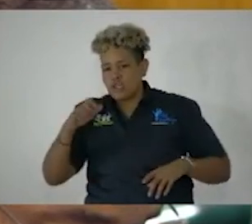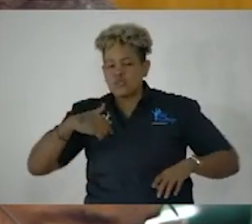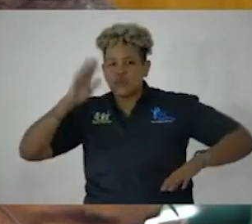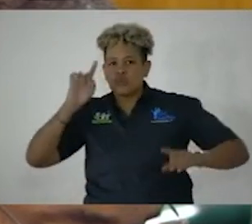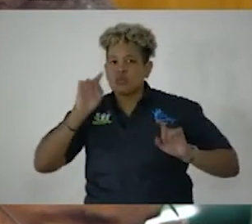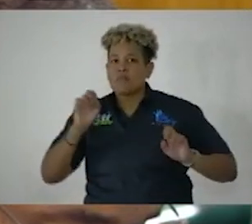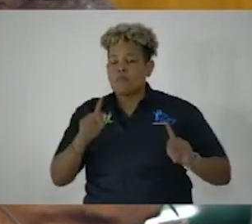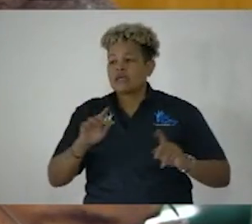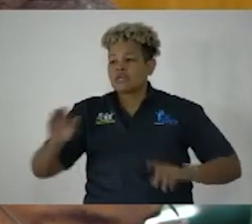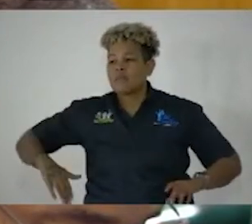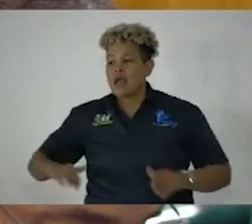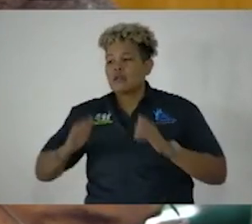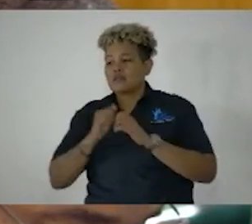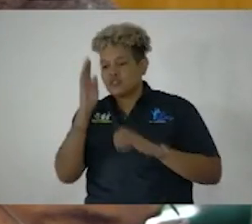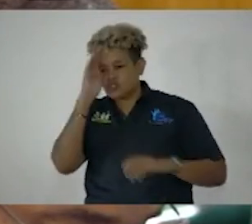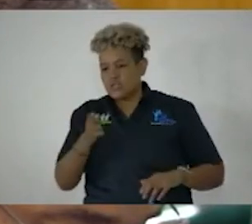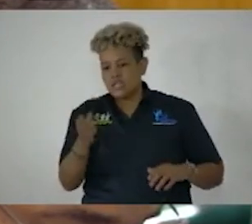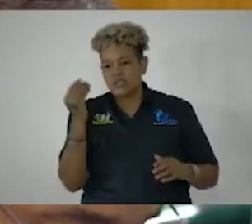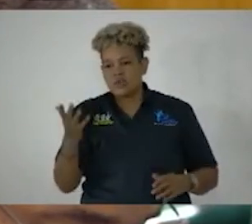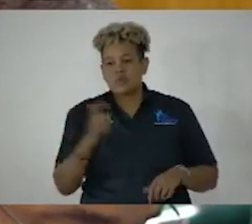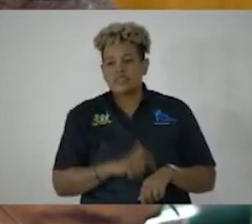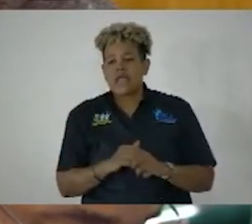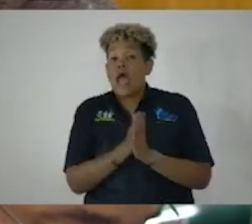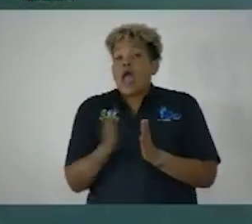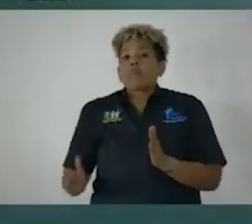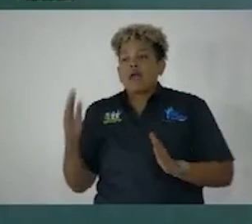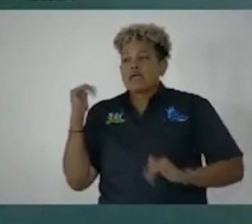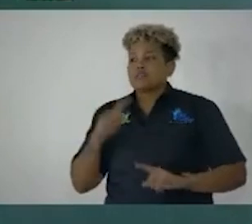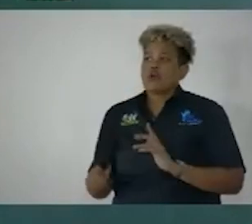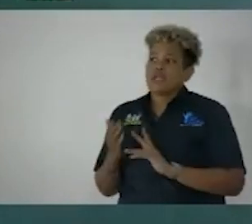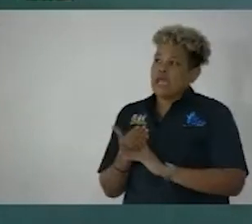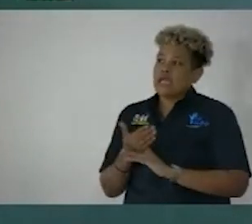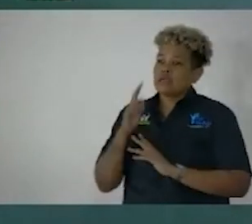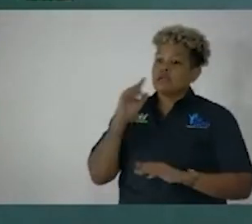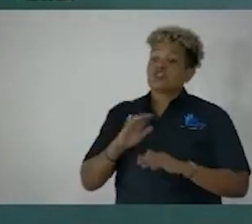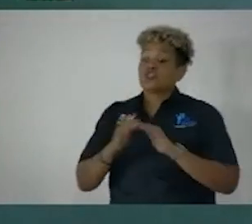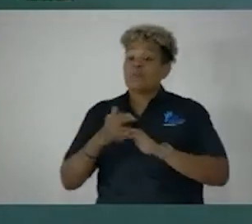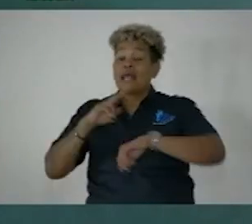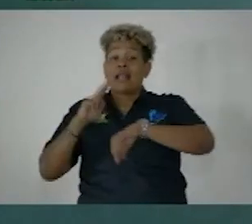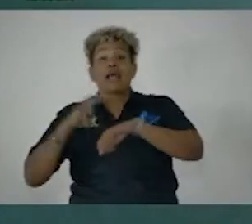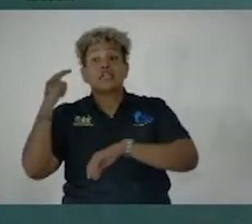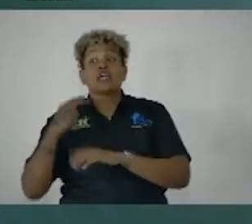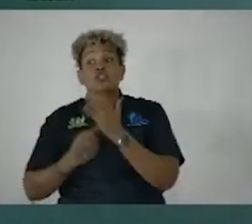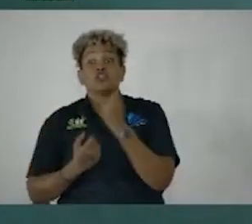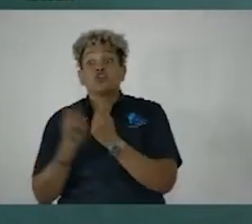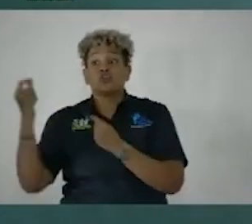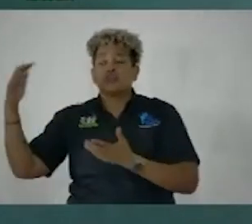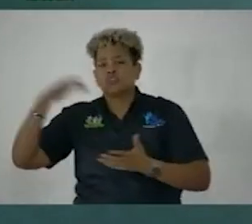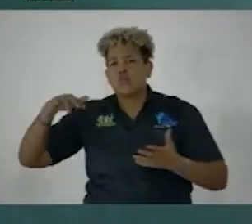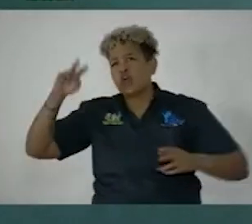report back to Parliament and to you directly as to what the timeline is. In the interim, while the Jamaica National Heritage Trust does its study